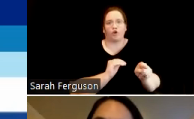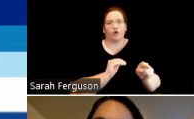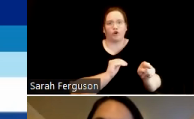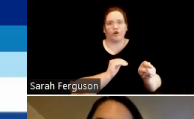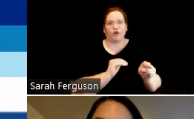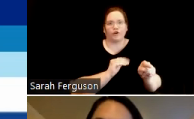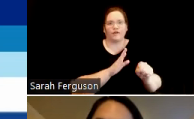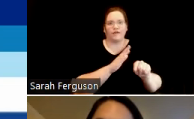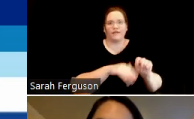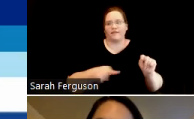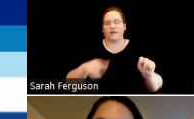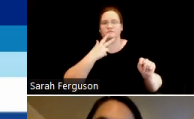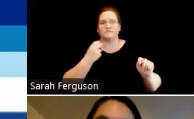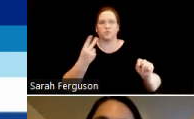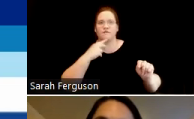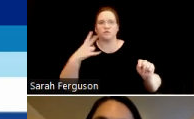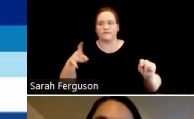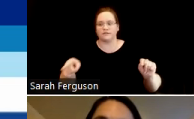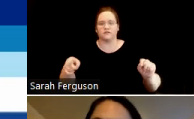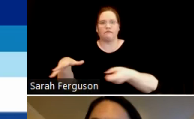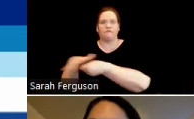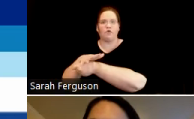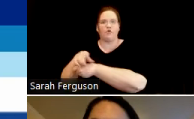dose that we used in 12 to 17-year-olds.